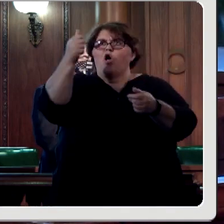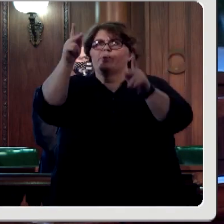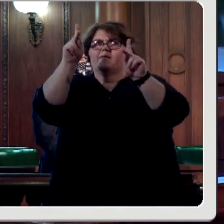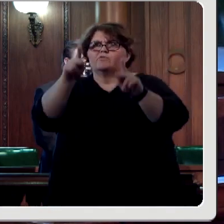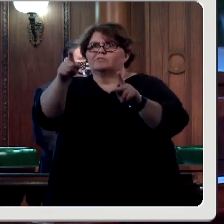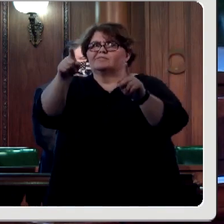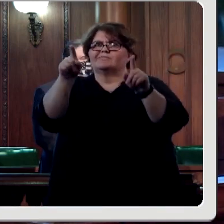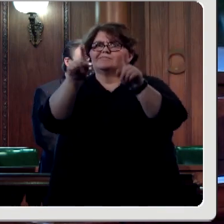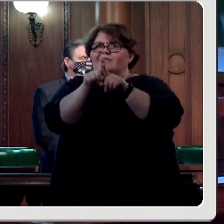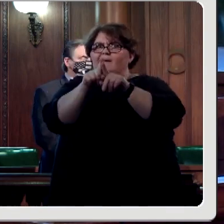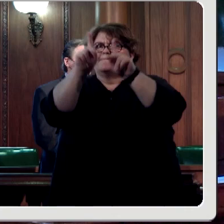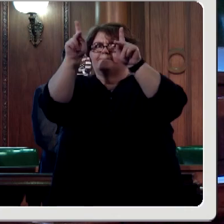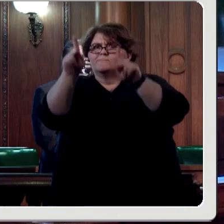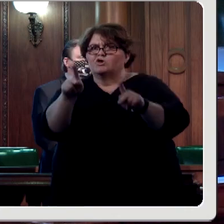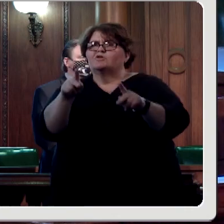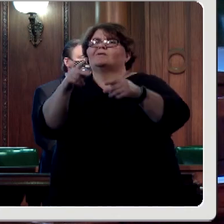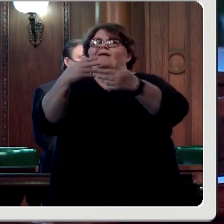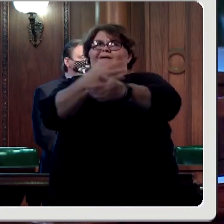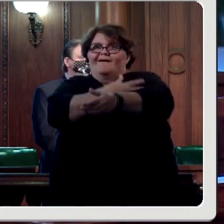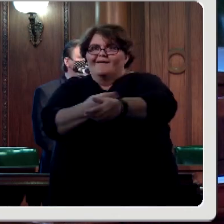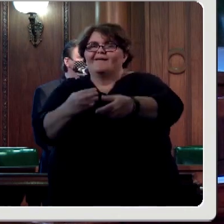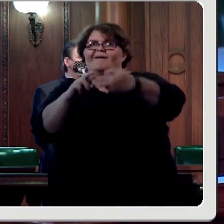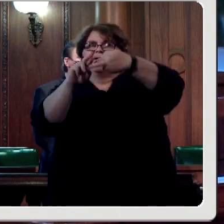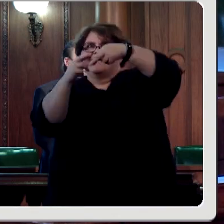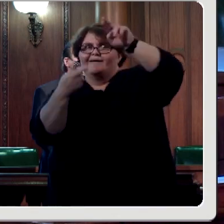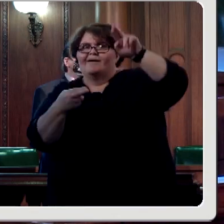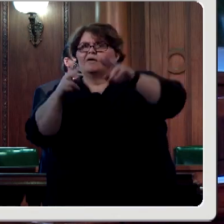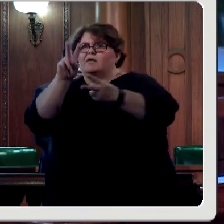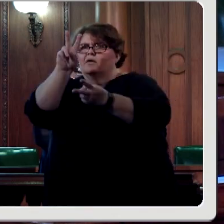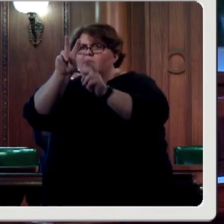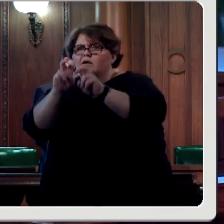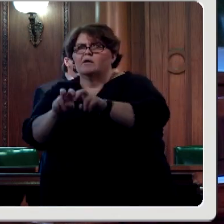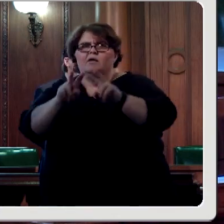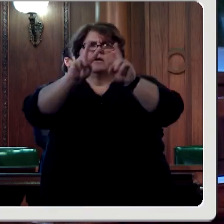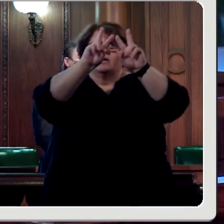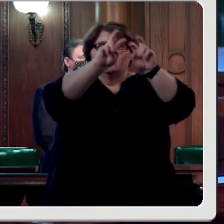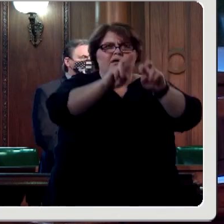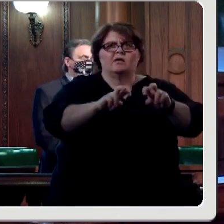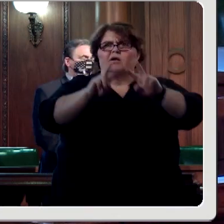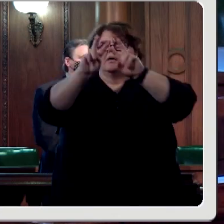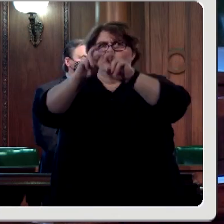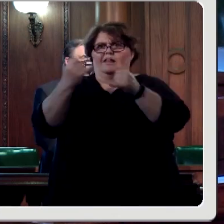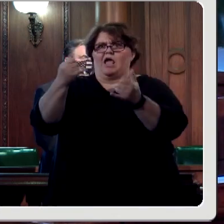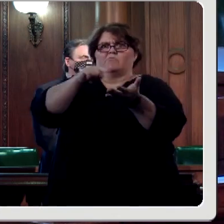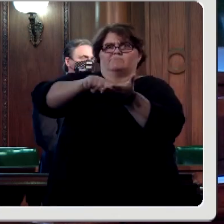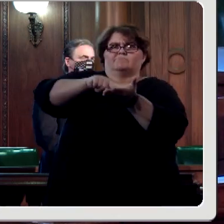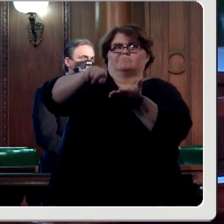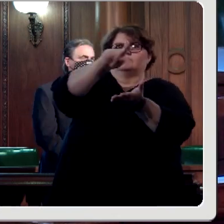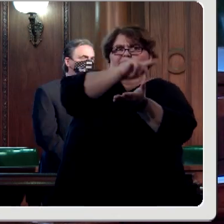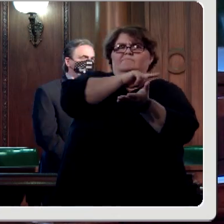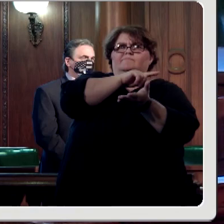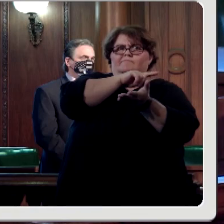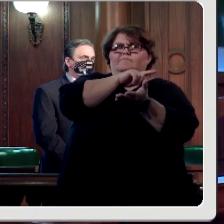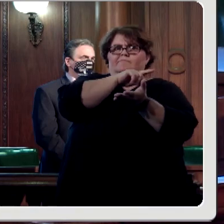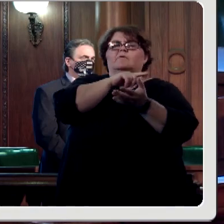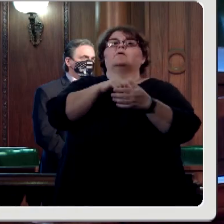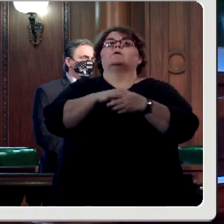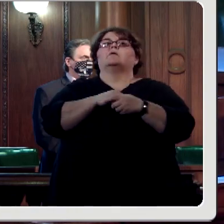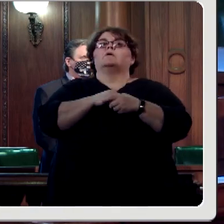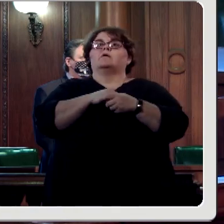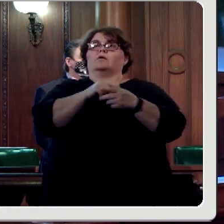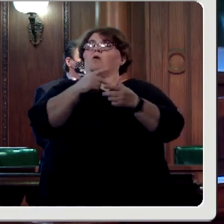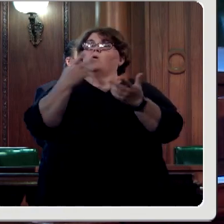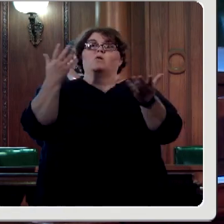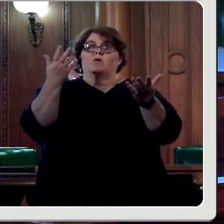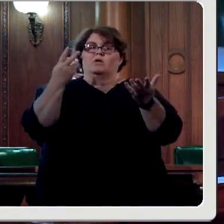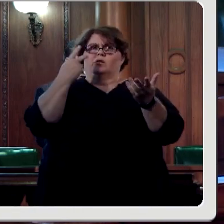studies looking at the genetic sequencing of the virus both times. If they see that there is a difference in the genetic